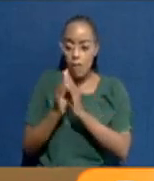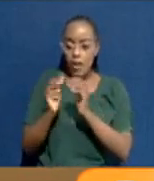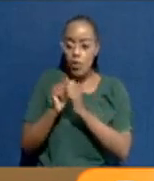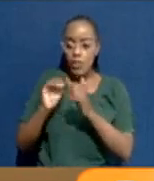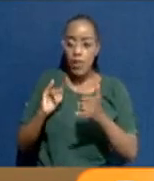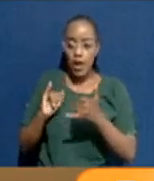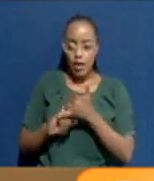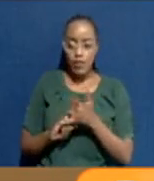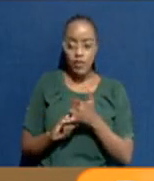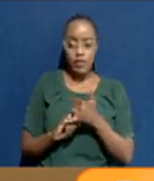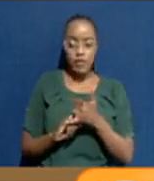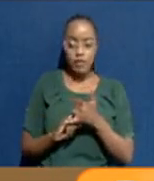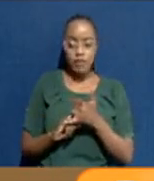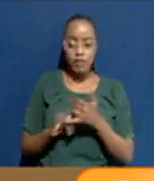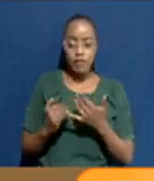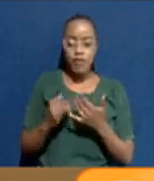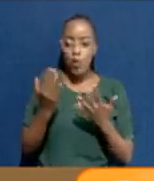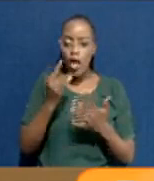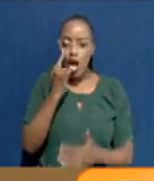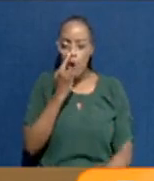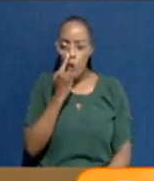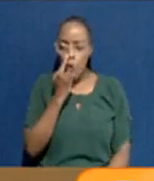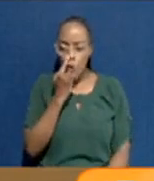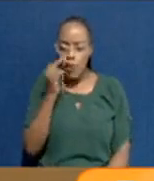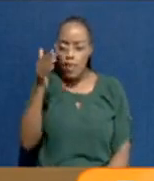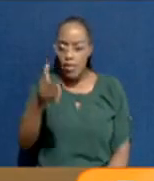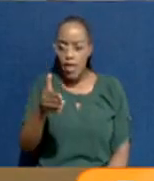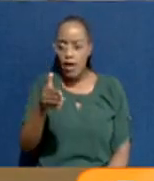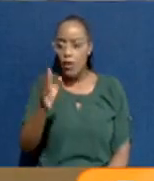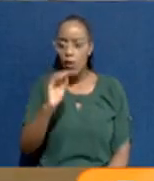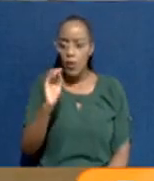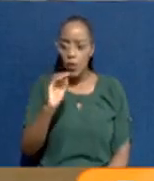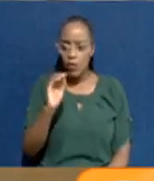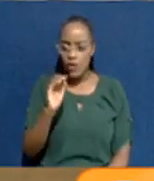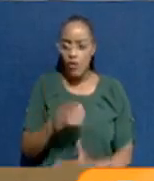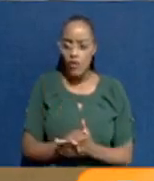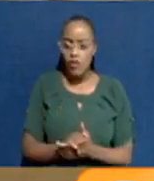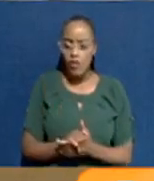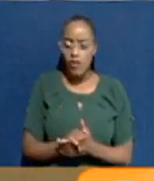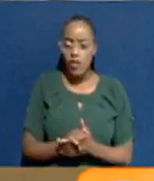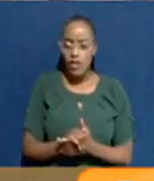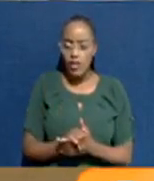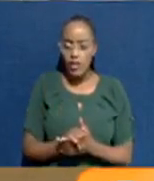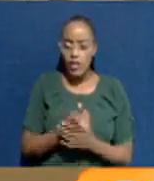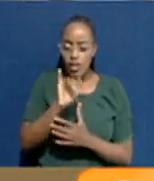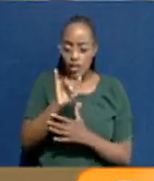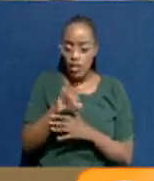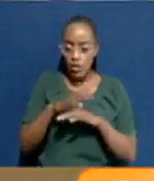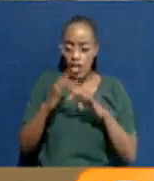wife at home. He was not there. On the virtual